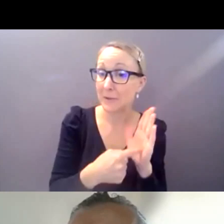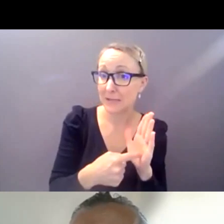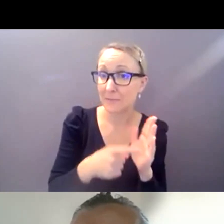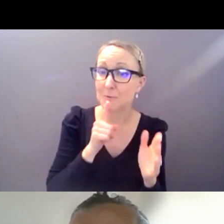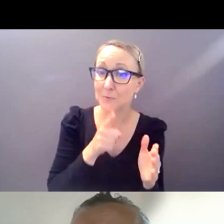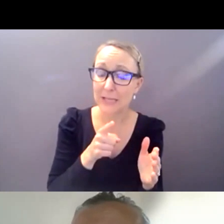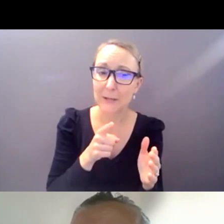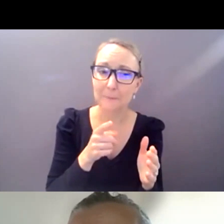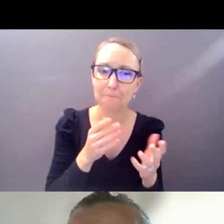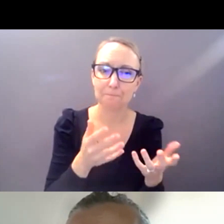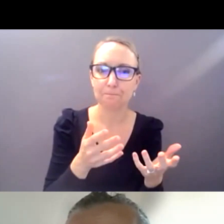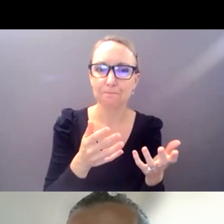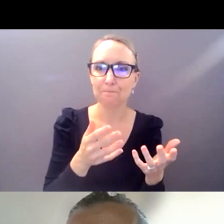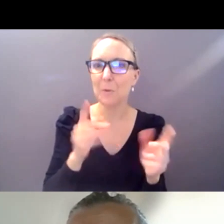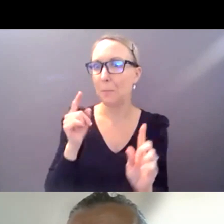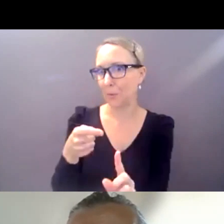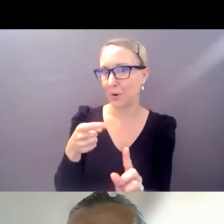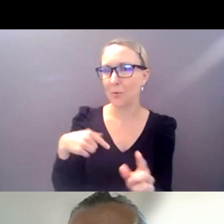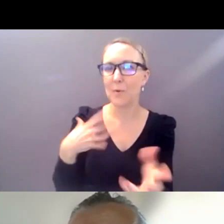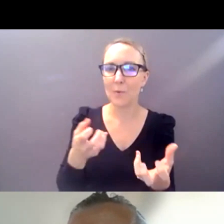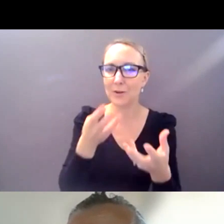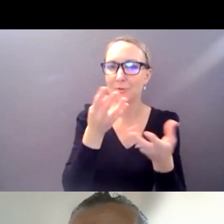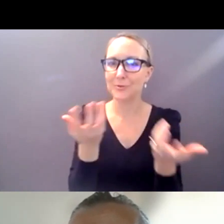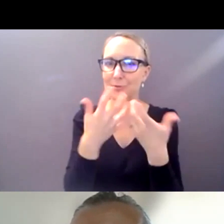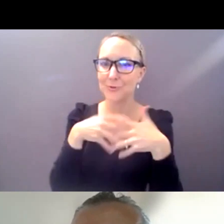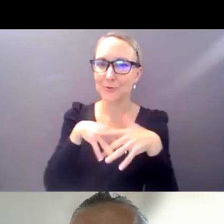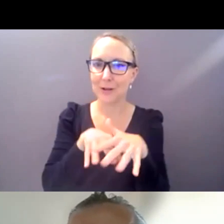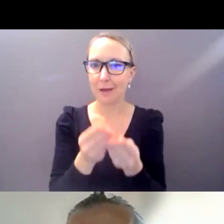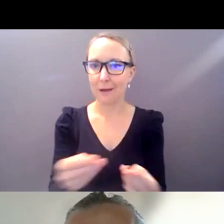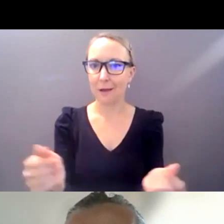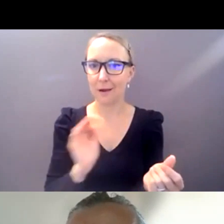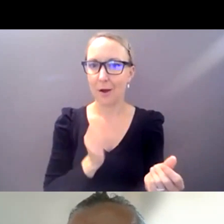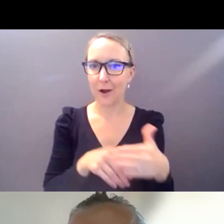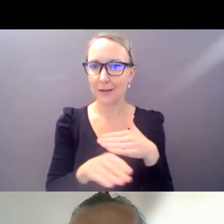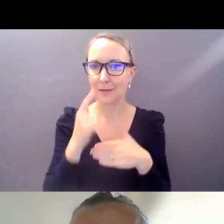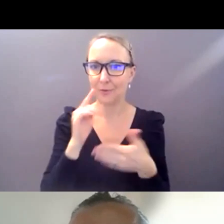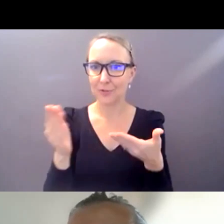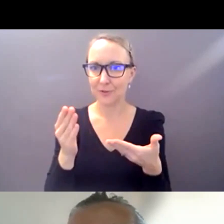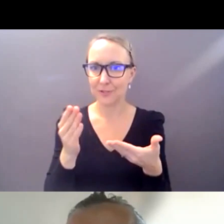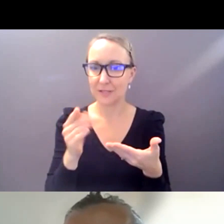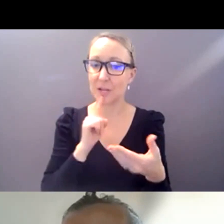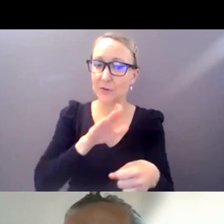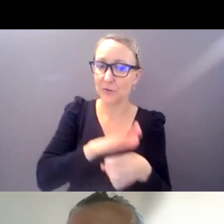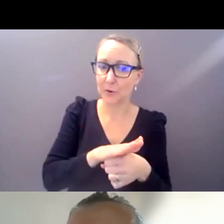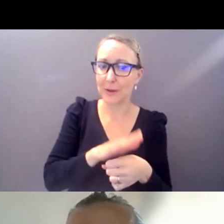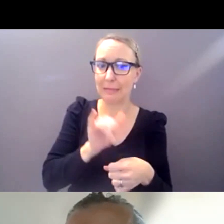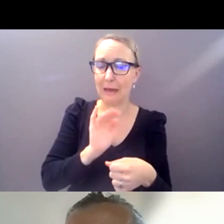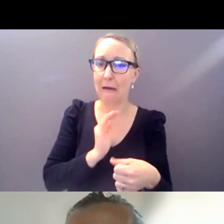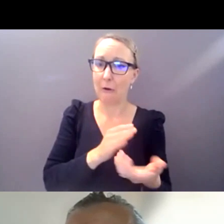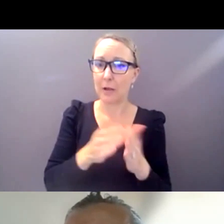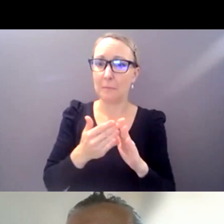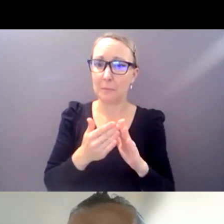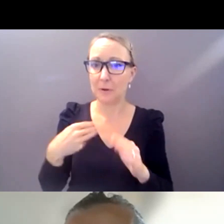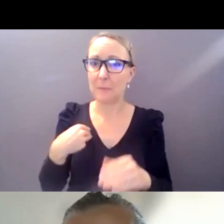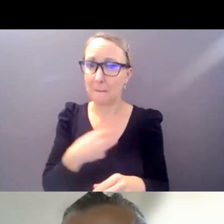about is streamlining access to services, ensuring that our community members get the support they need in the time they need